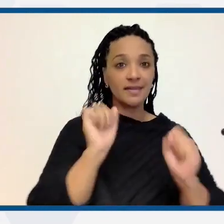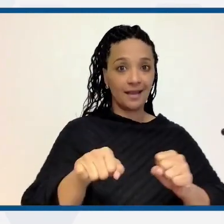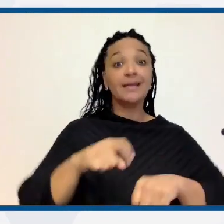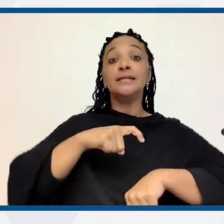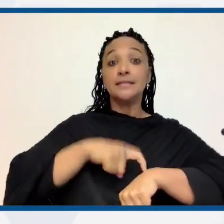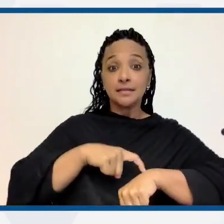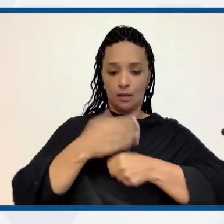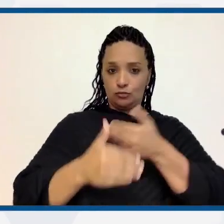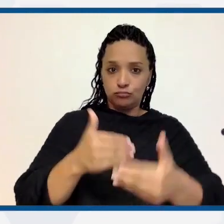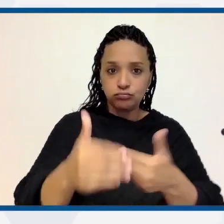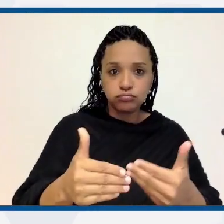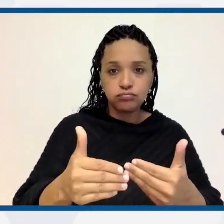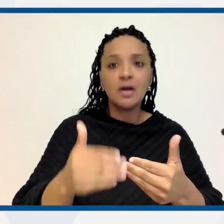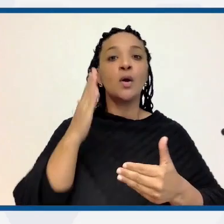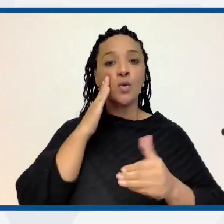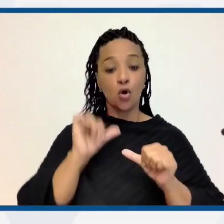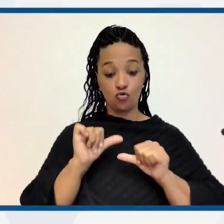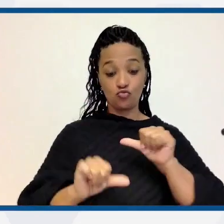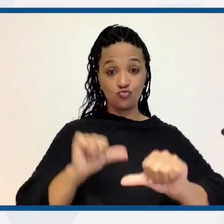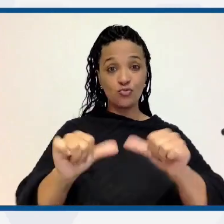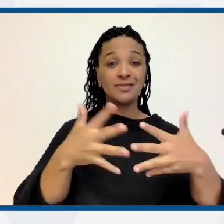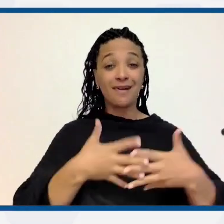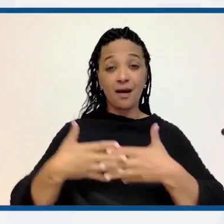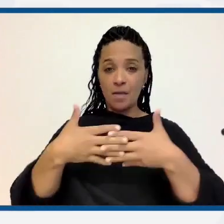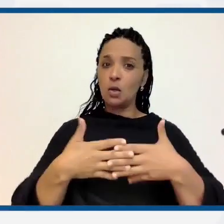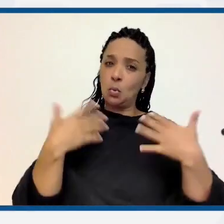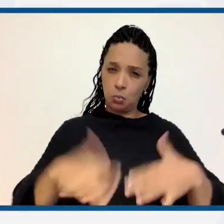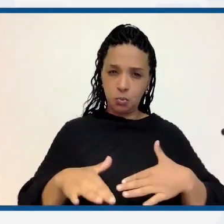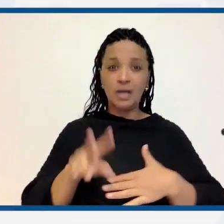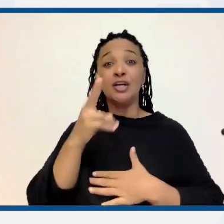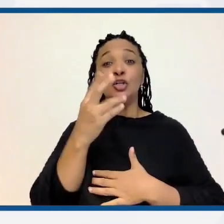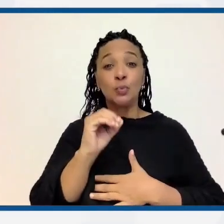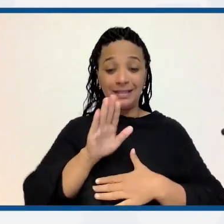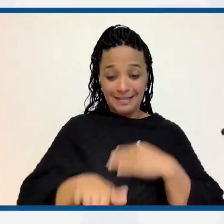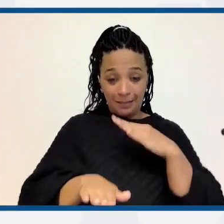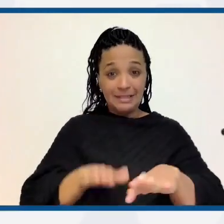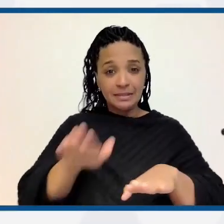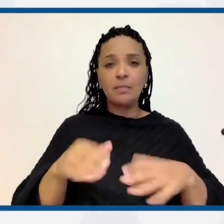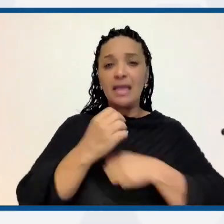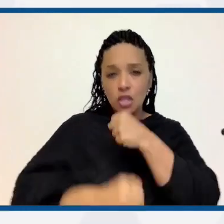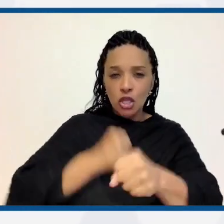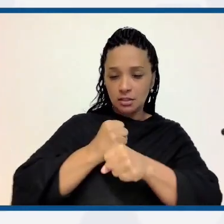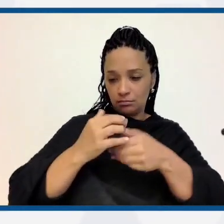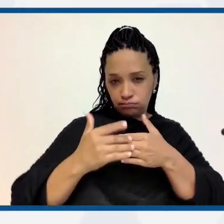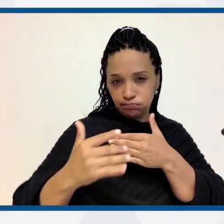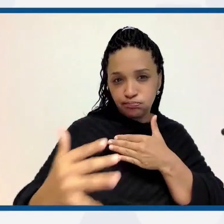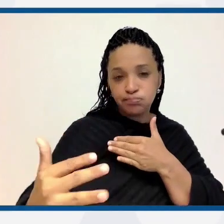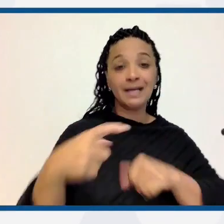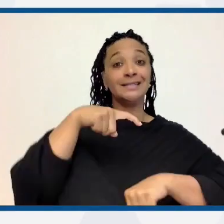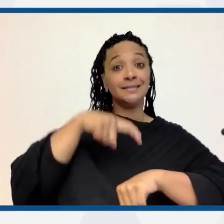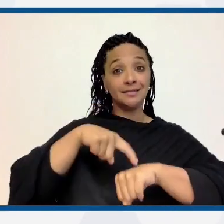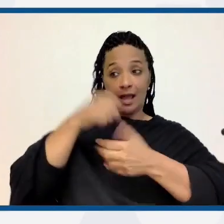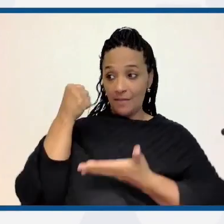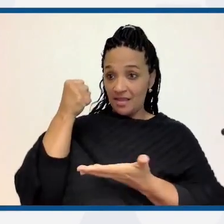Regulatory processes in the United States are more than 20 steps long and take multiple years. And so it is a time and investment over many, many,